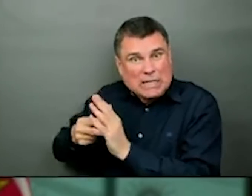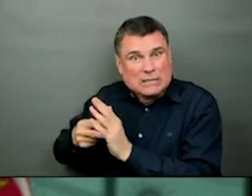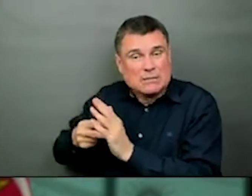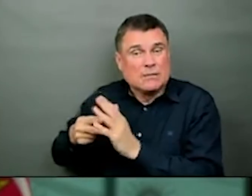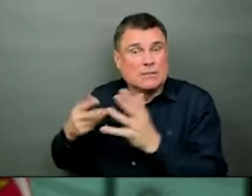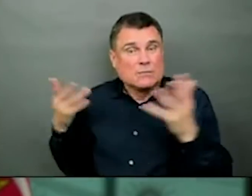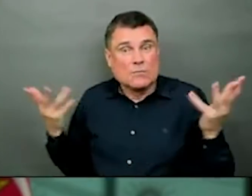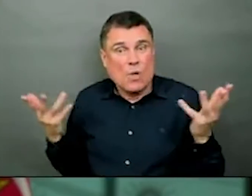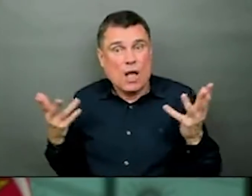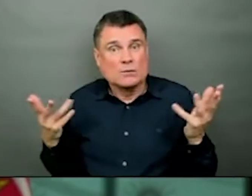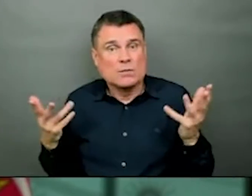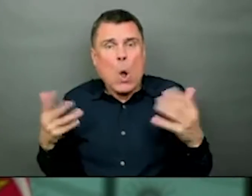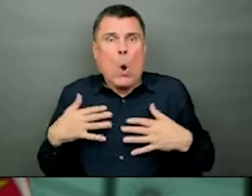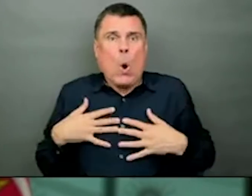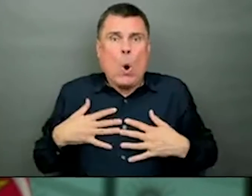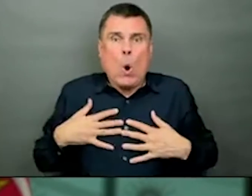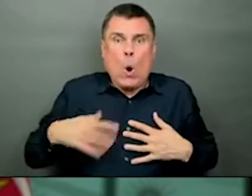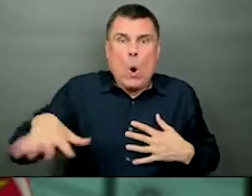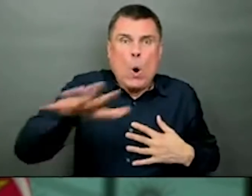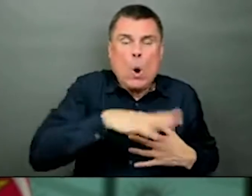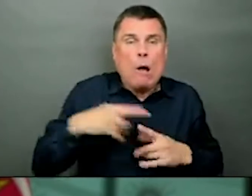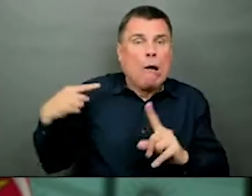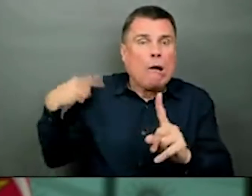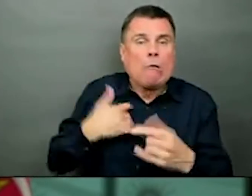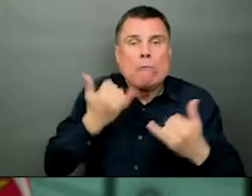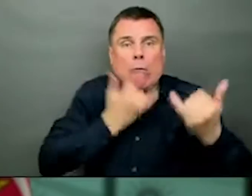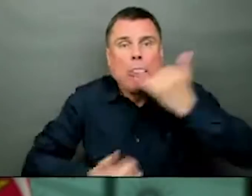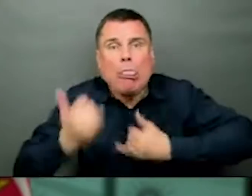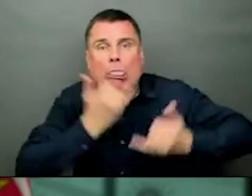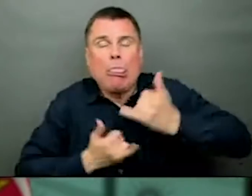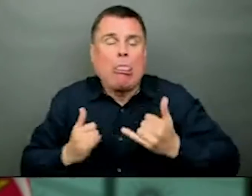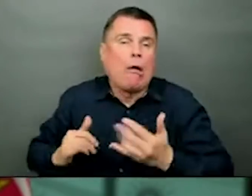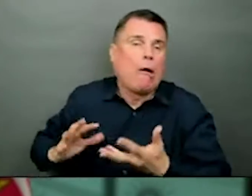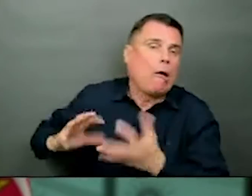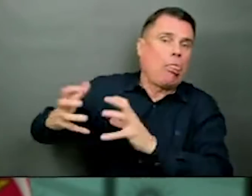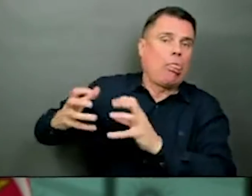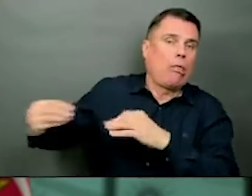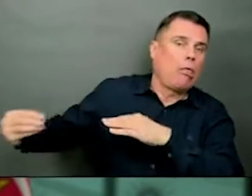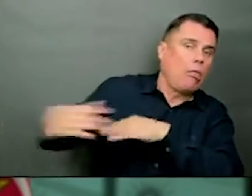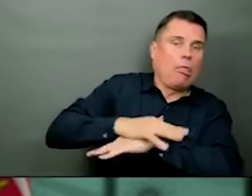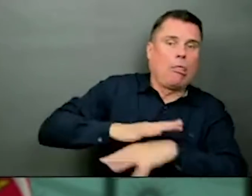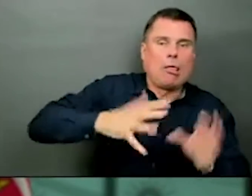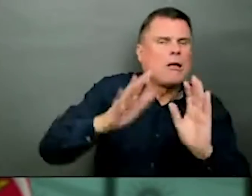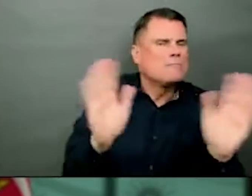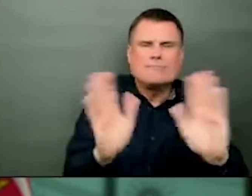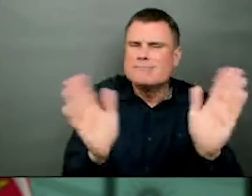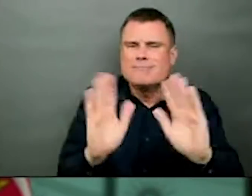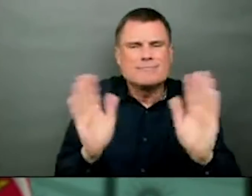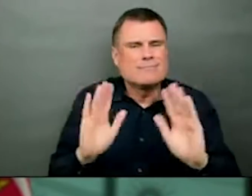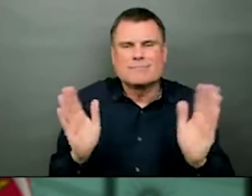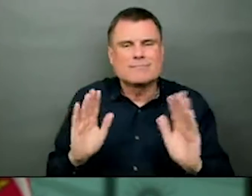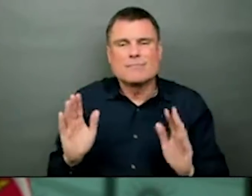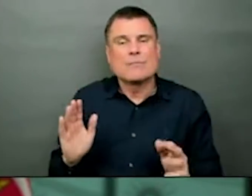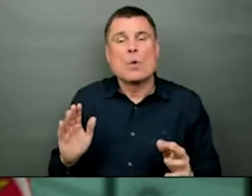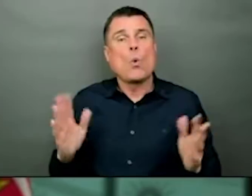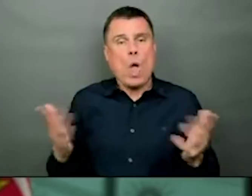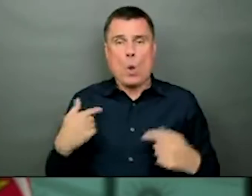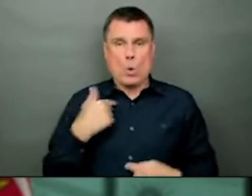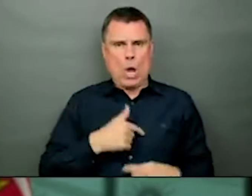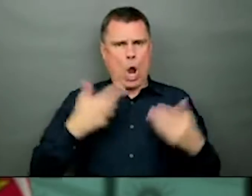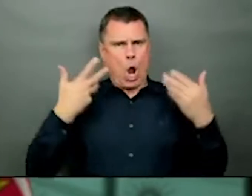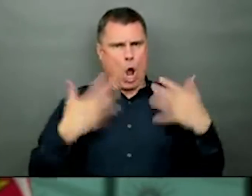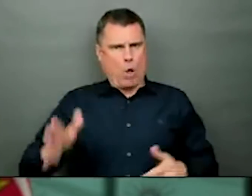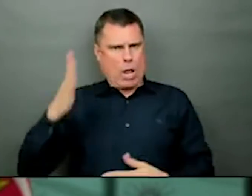virus is just more efficient at transmission. What that means is that the things that we need to do to prevent the transmission